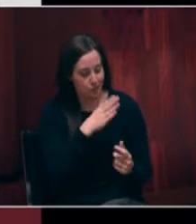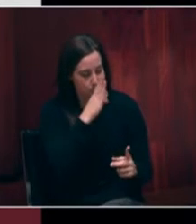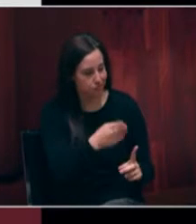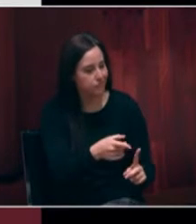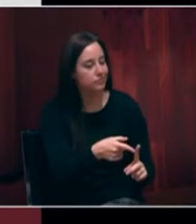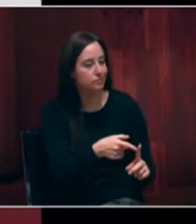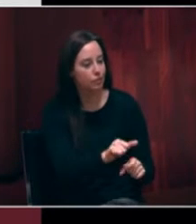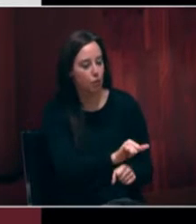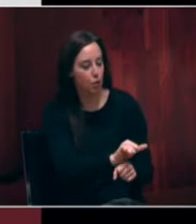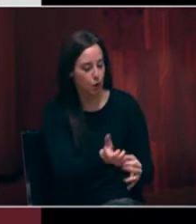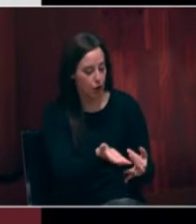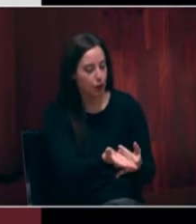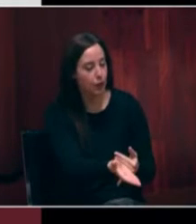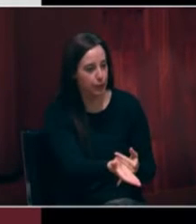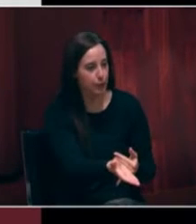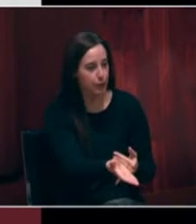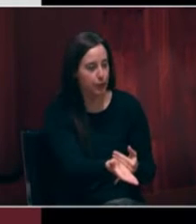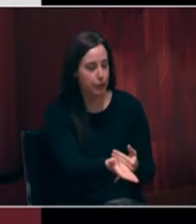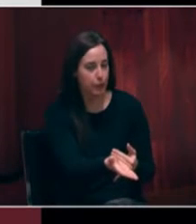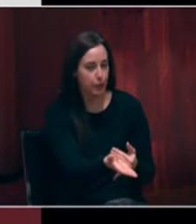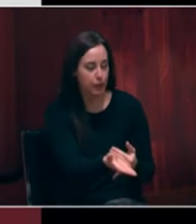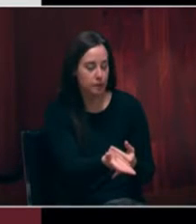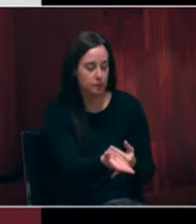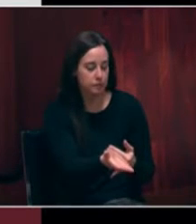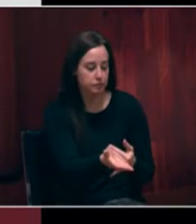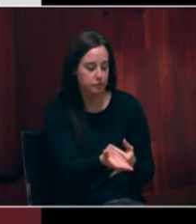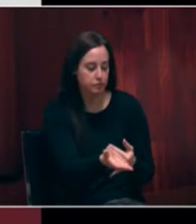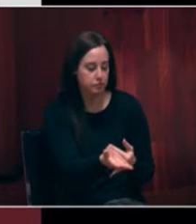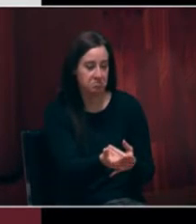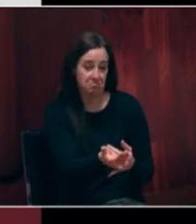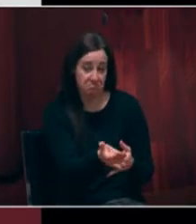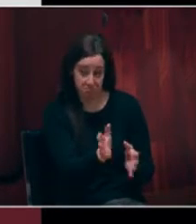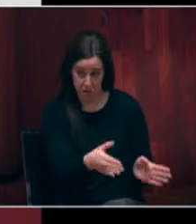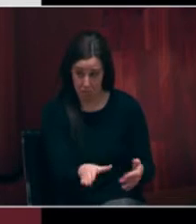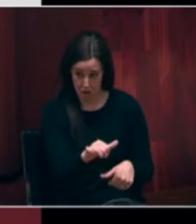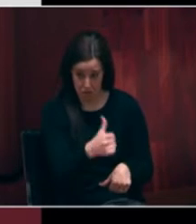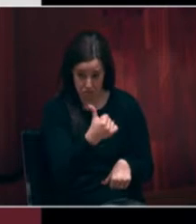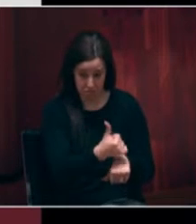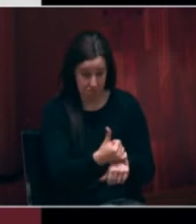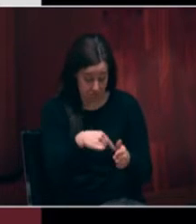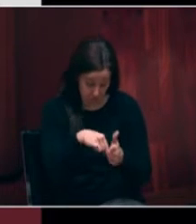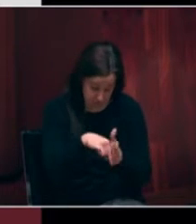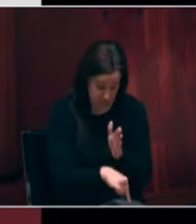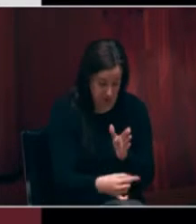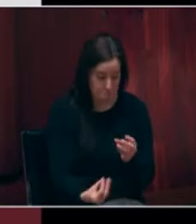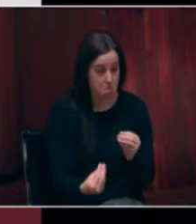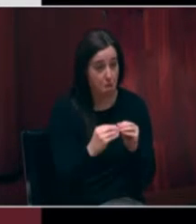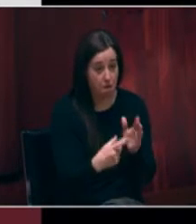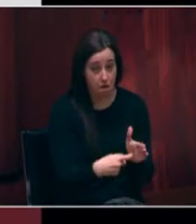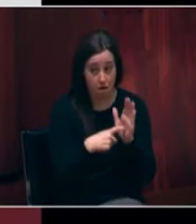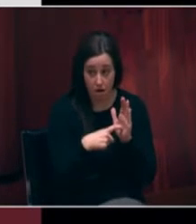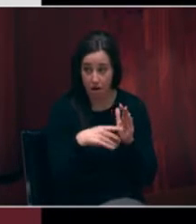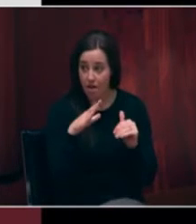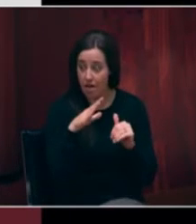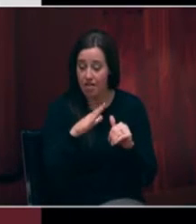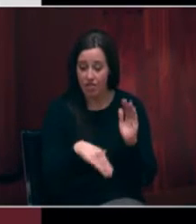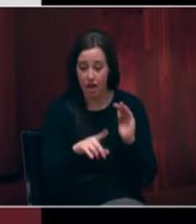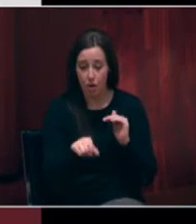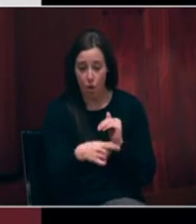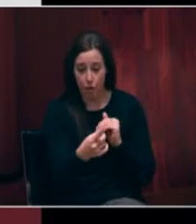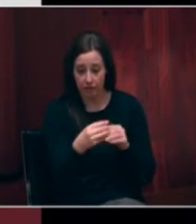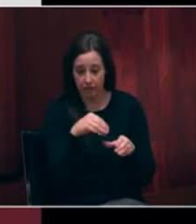that to make sure that if we were going to establish a deeper level of requirements other than just what's in the Code of Federal